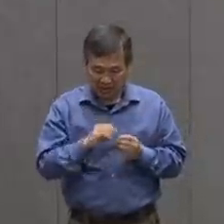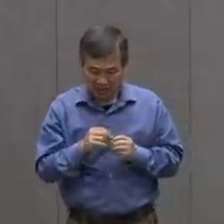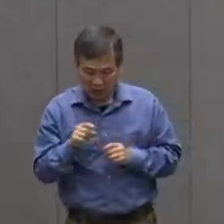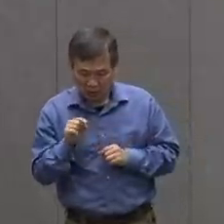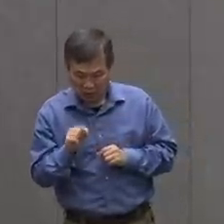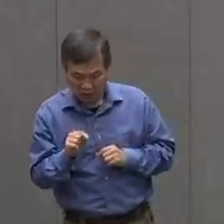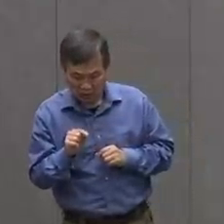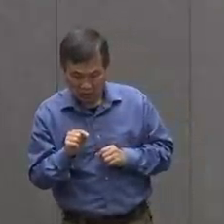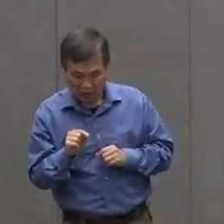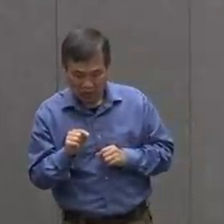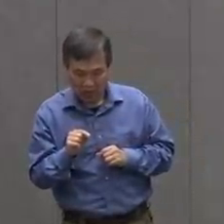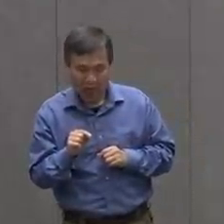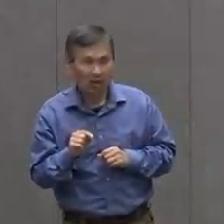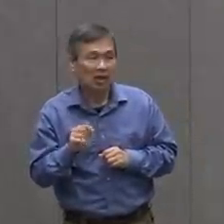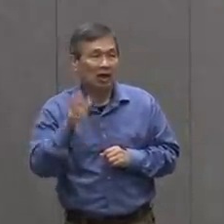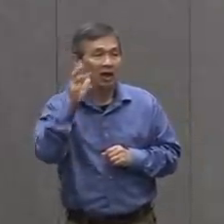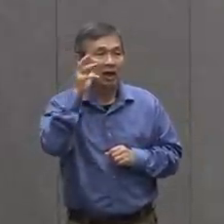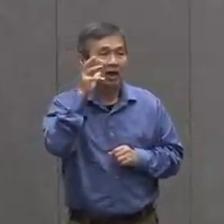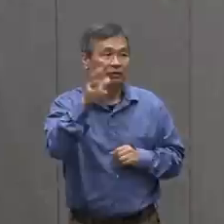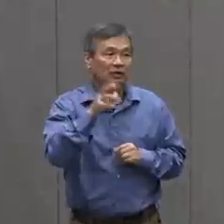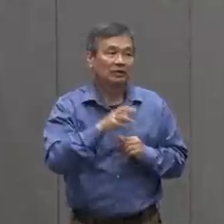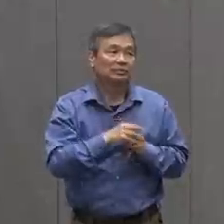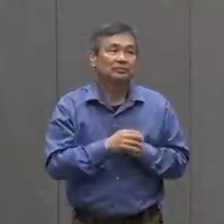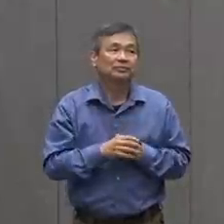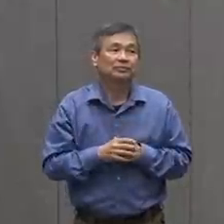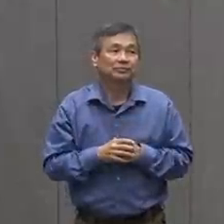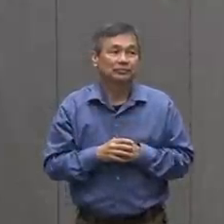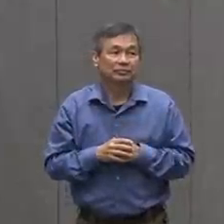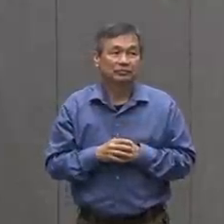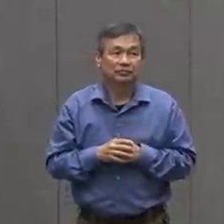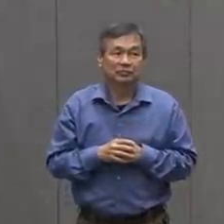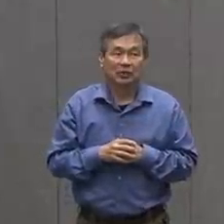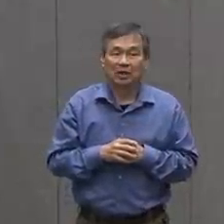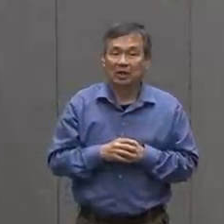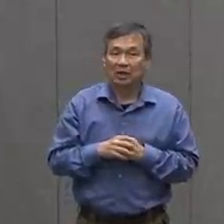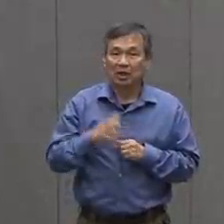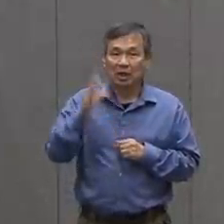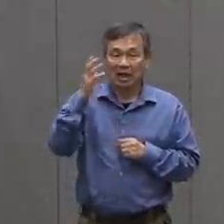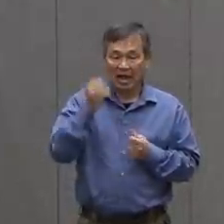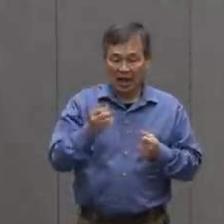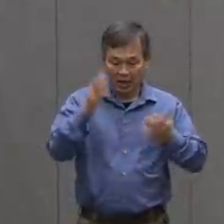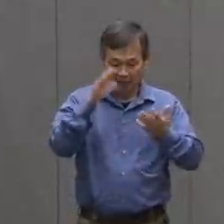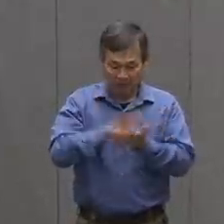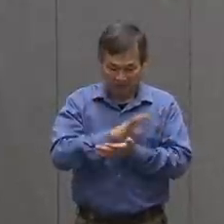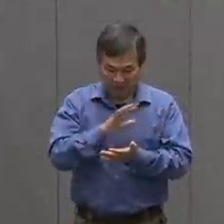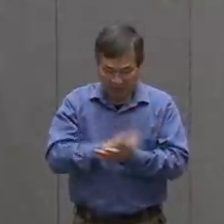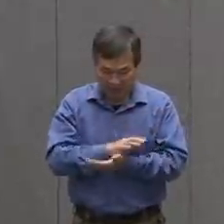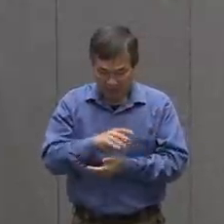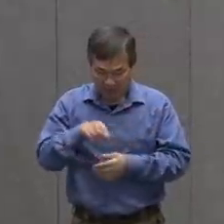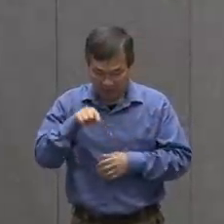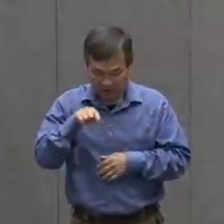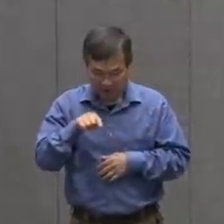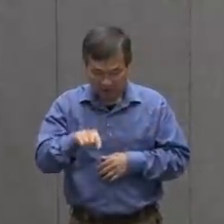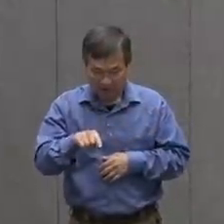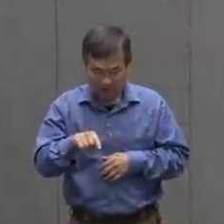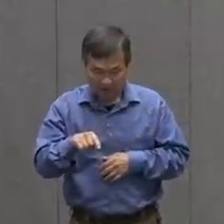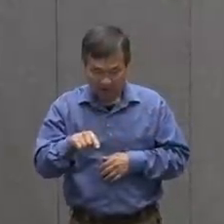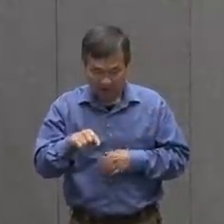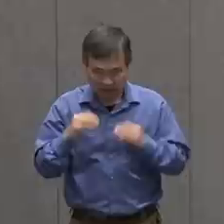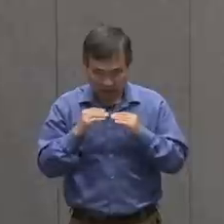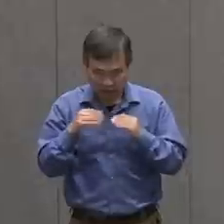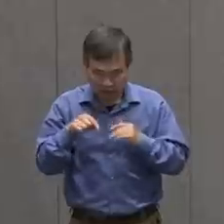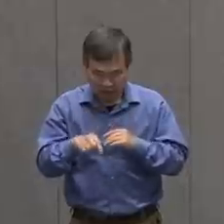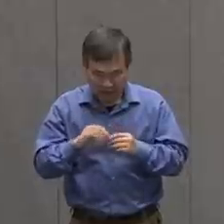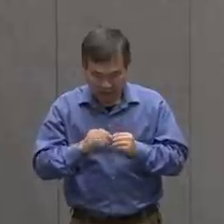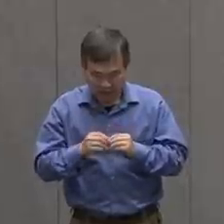to add the number of pieces of paper for it on my 10